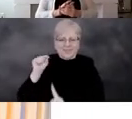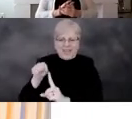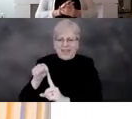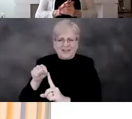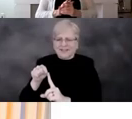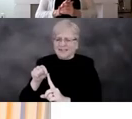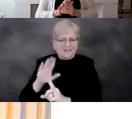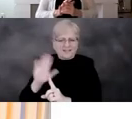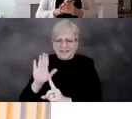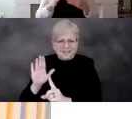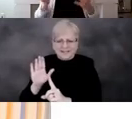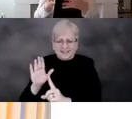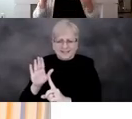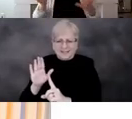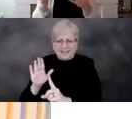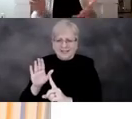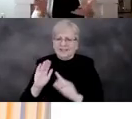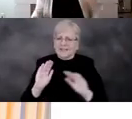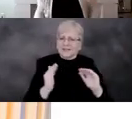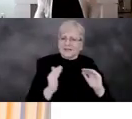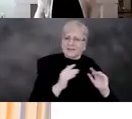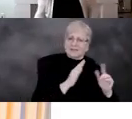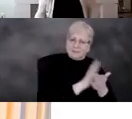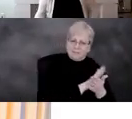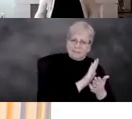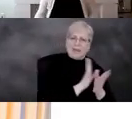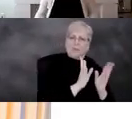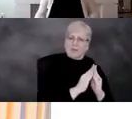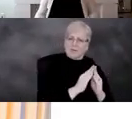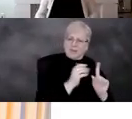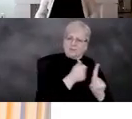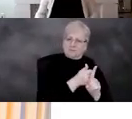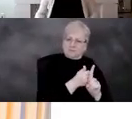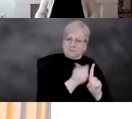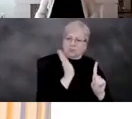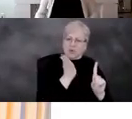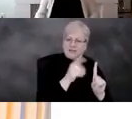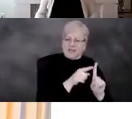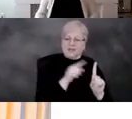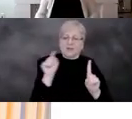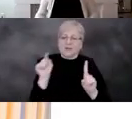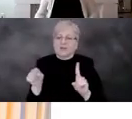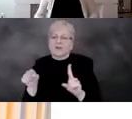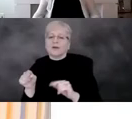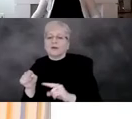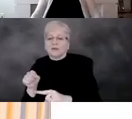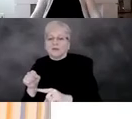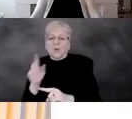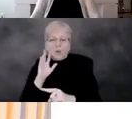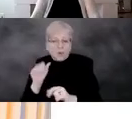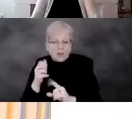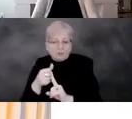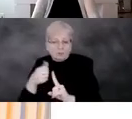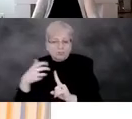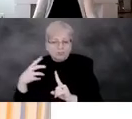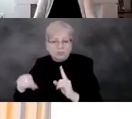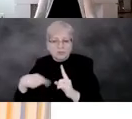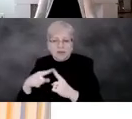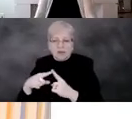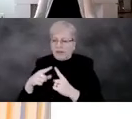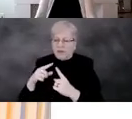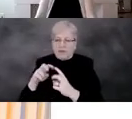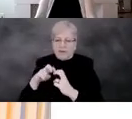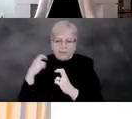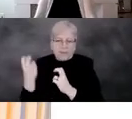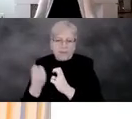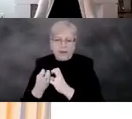session mode. So, yes, we'll talk about that, and anyone who is, how you will get there,